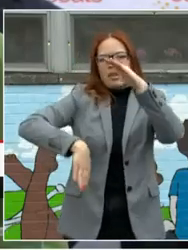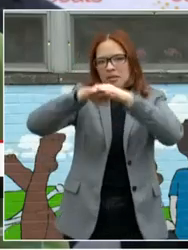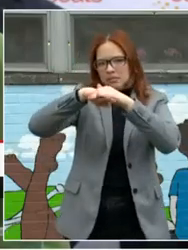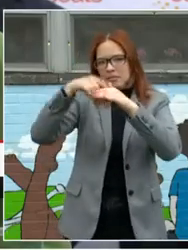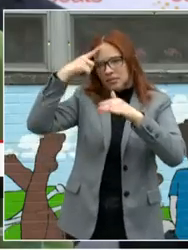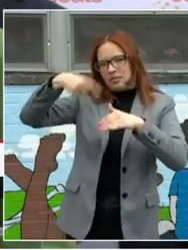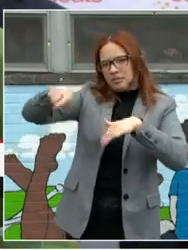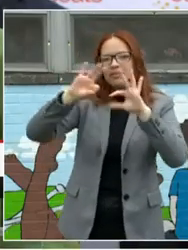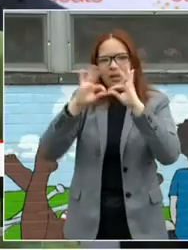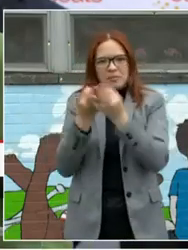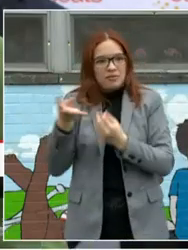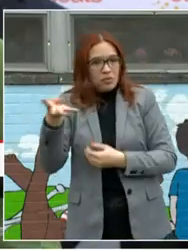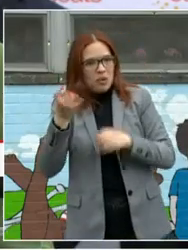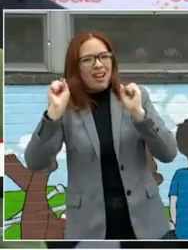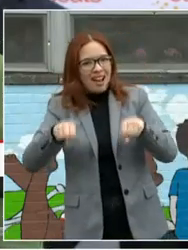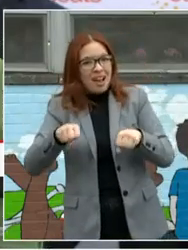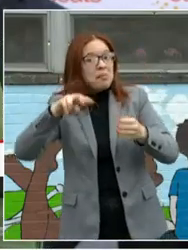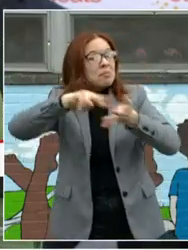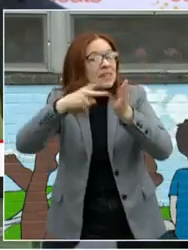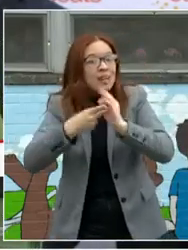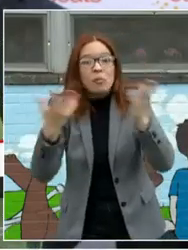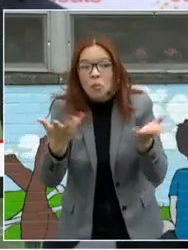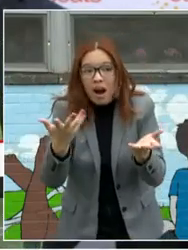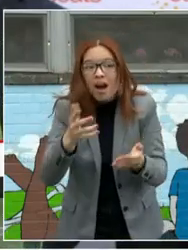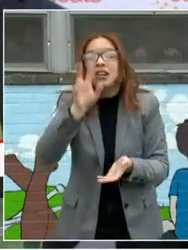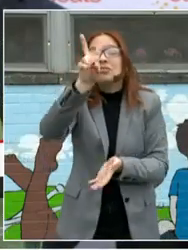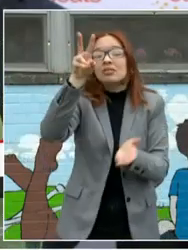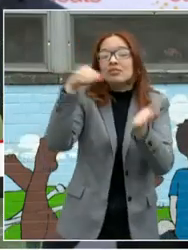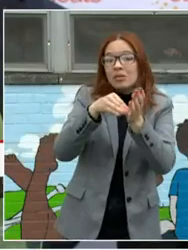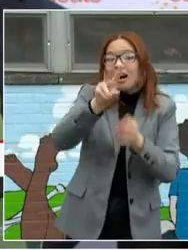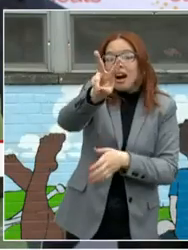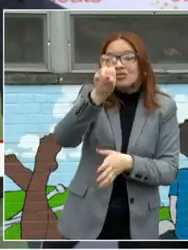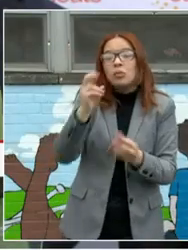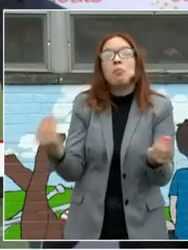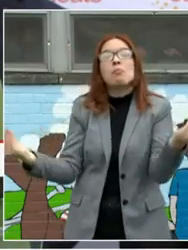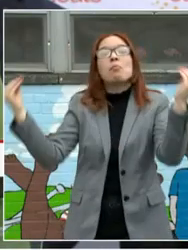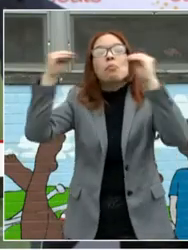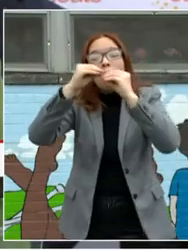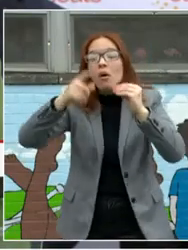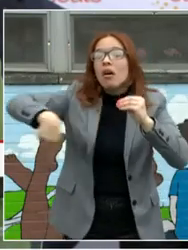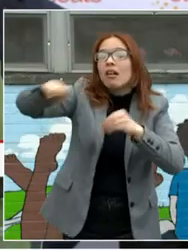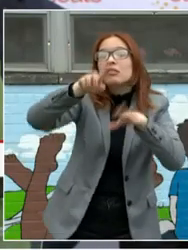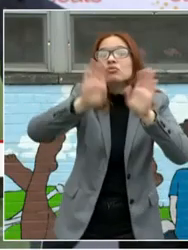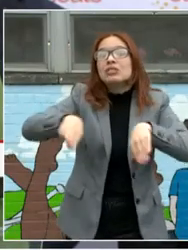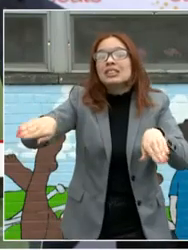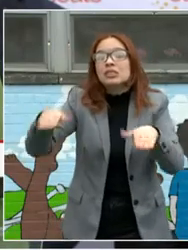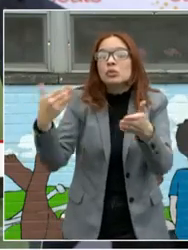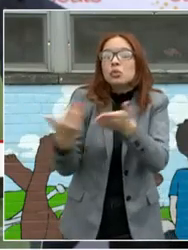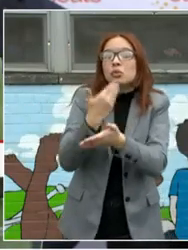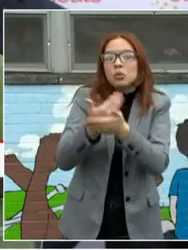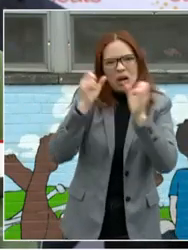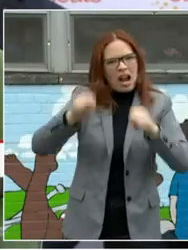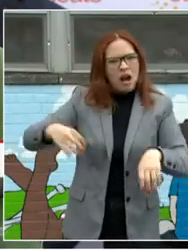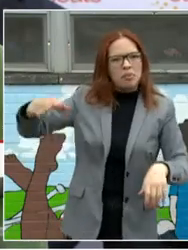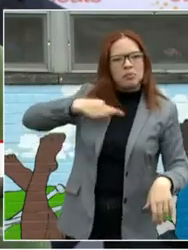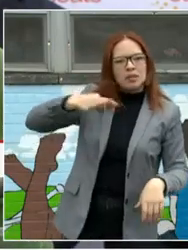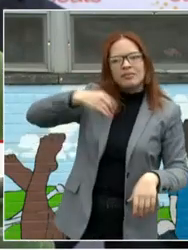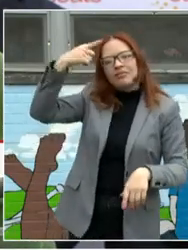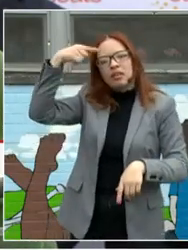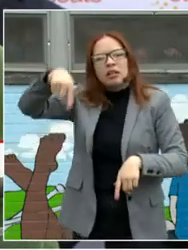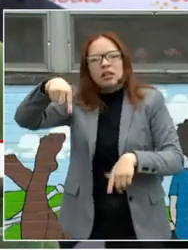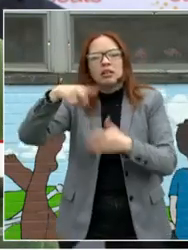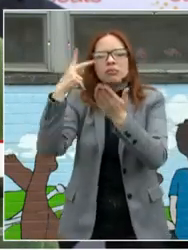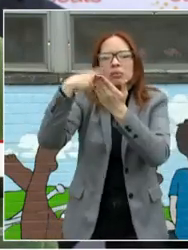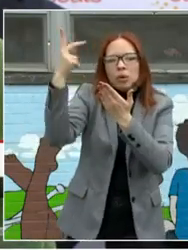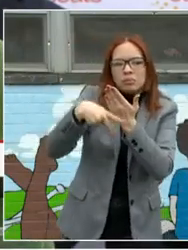that 2,200 more children will become newly eligible for the subsidy. But get